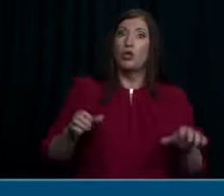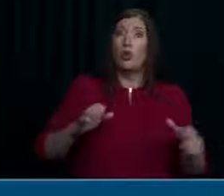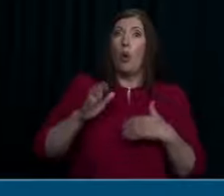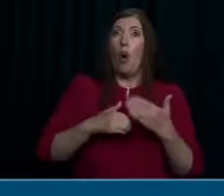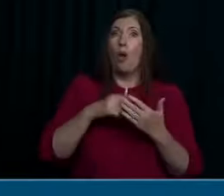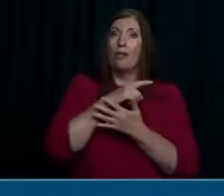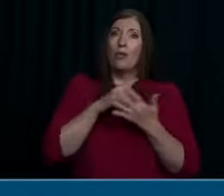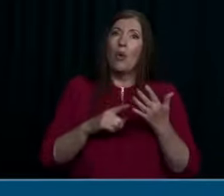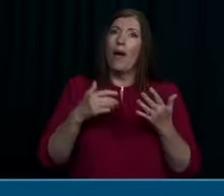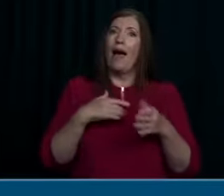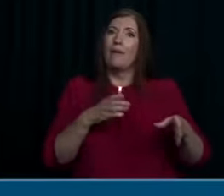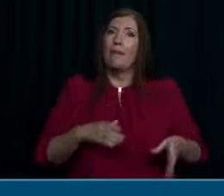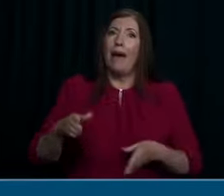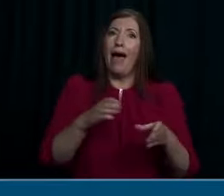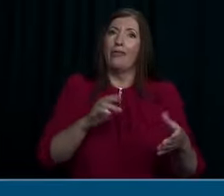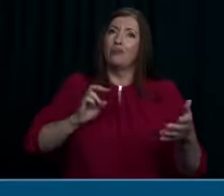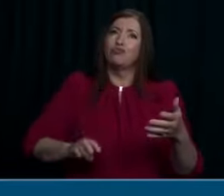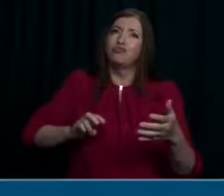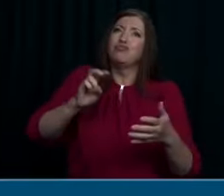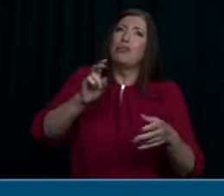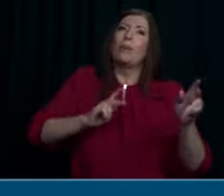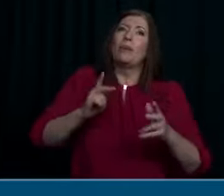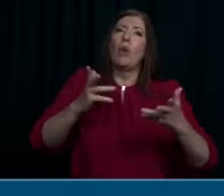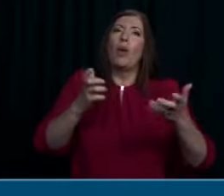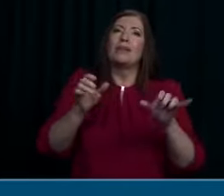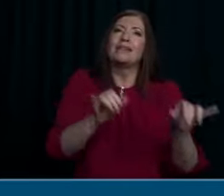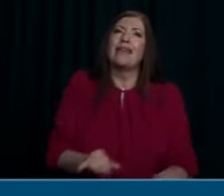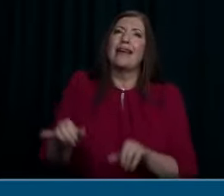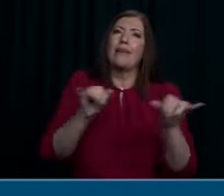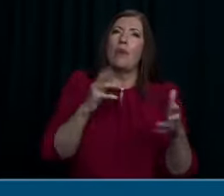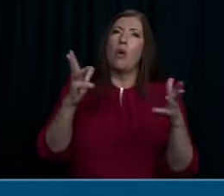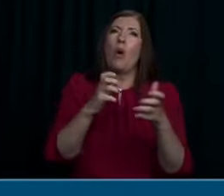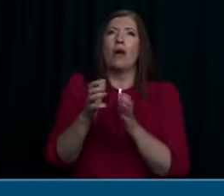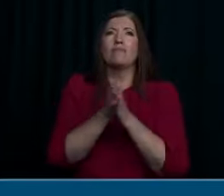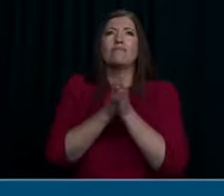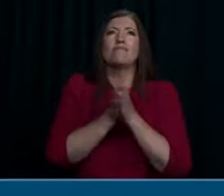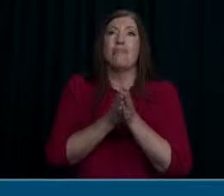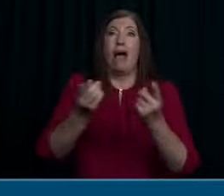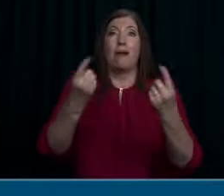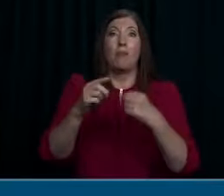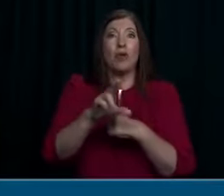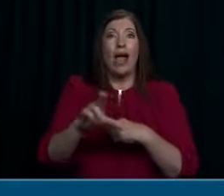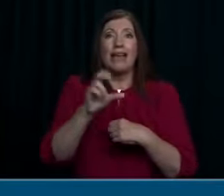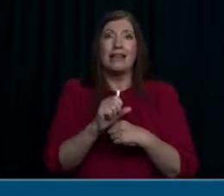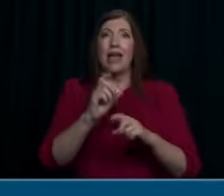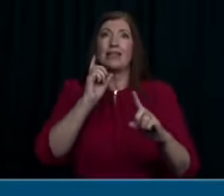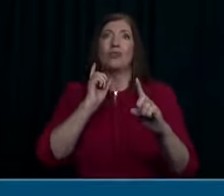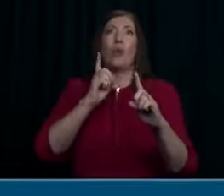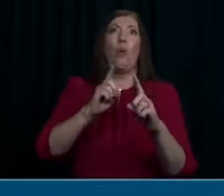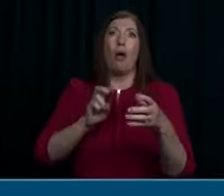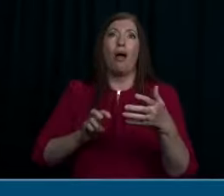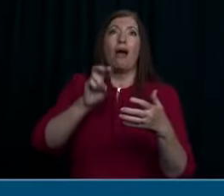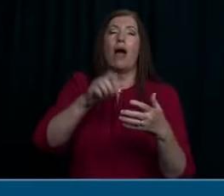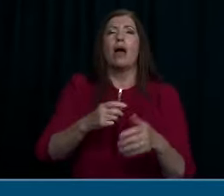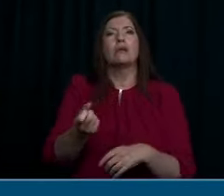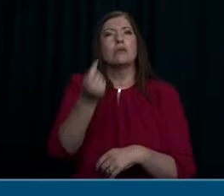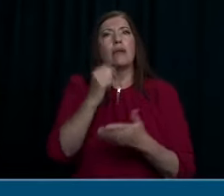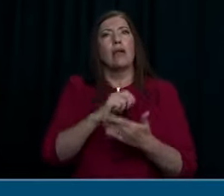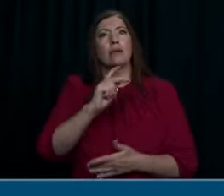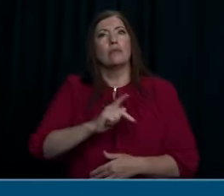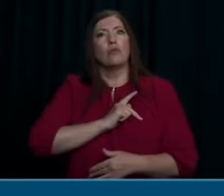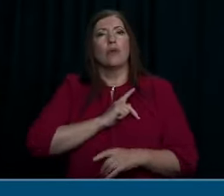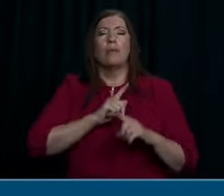I had that path forward, and people are looking for that. They're looking for the light to come to the United States. And I get that, and that's personal, but